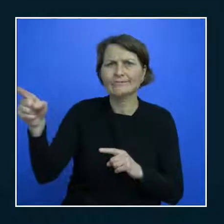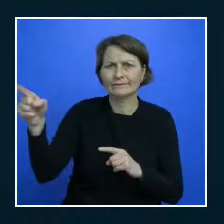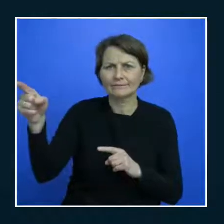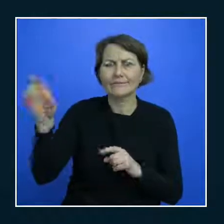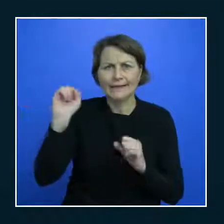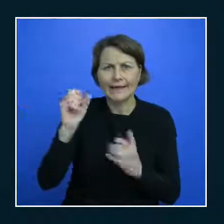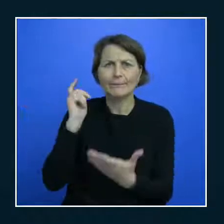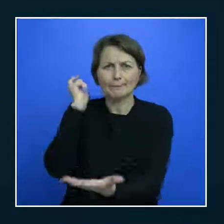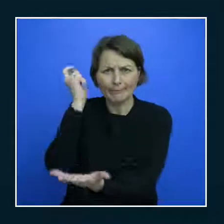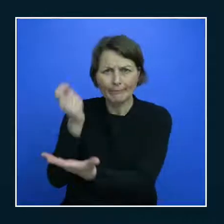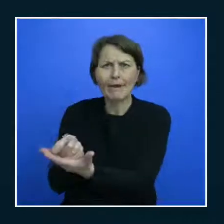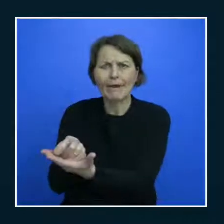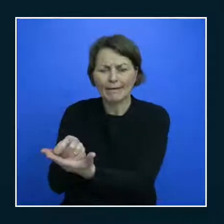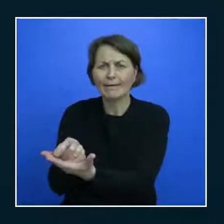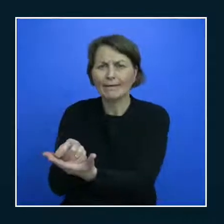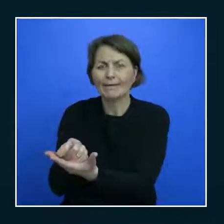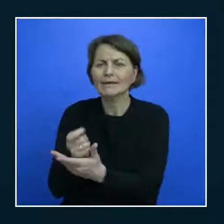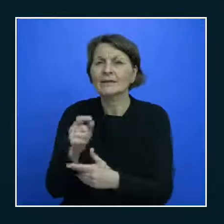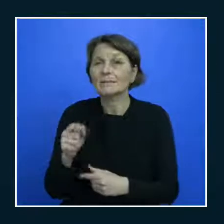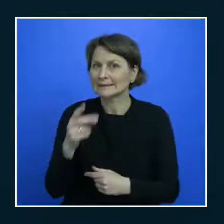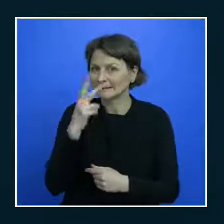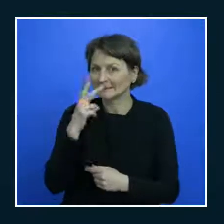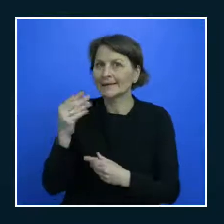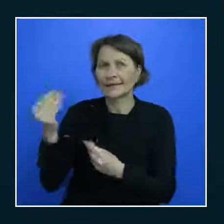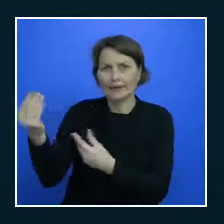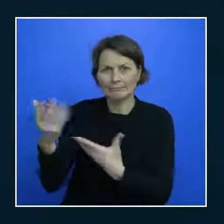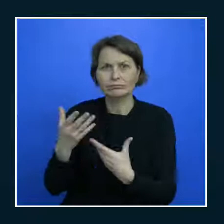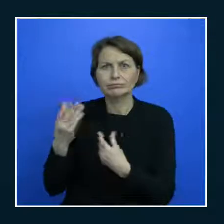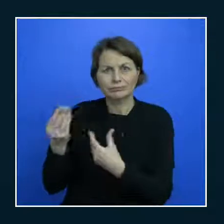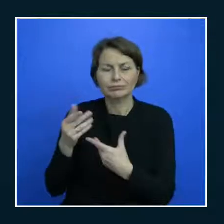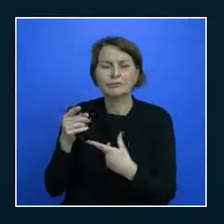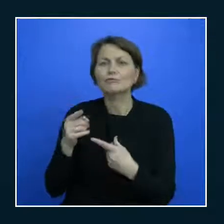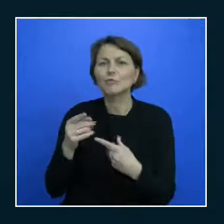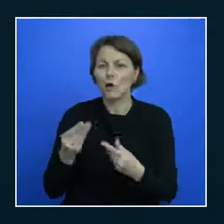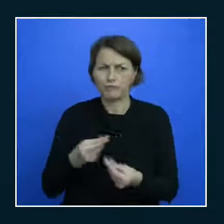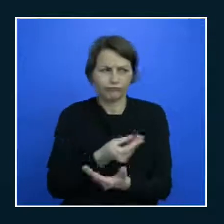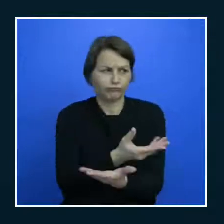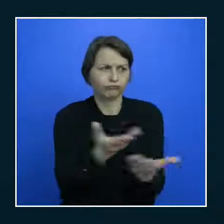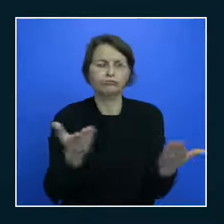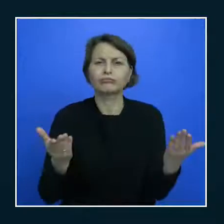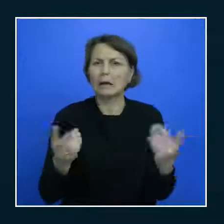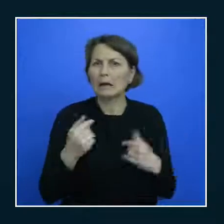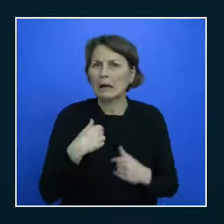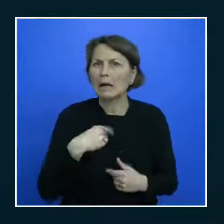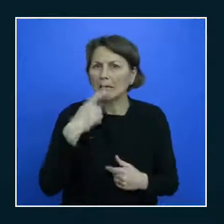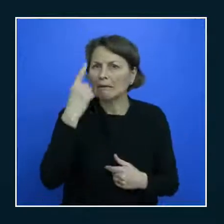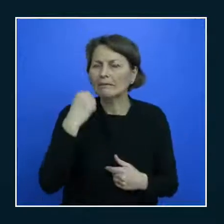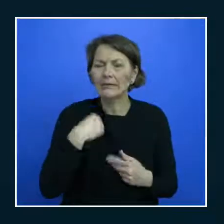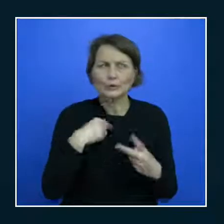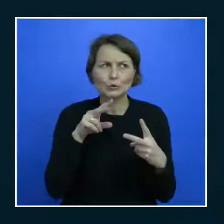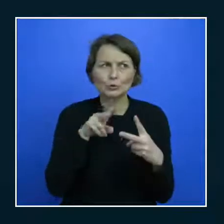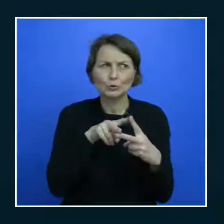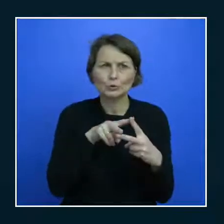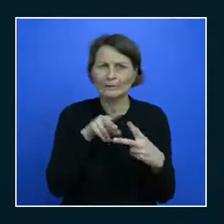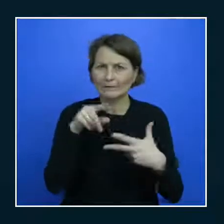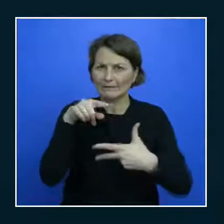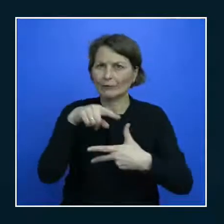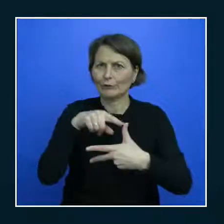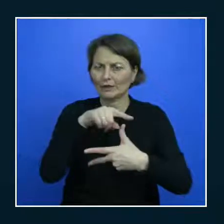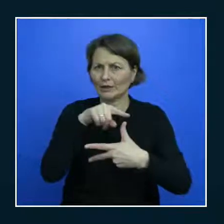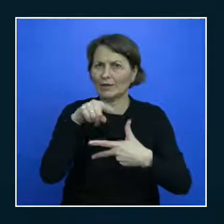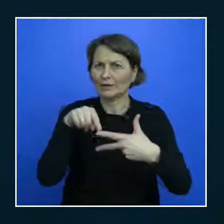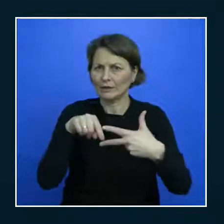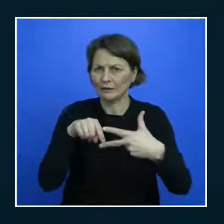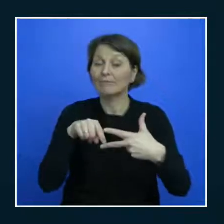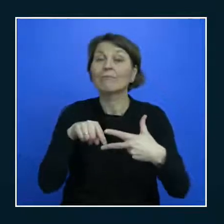Microsoft adds new ways for customers to bring AI to the edge, and there's like 3 devices. I knew of 2, but there's 3, and there was a way